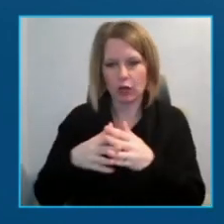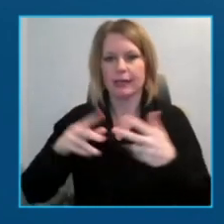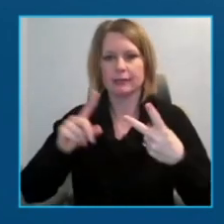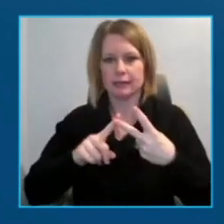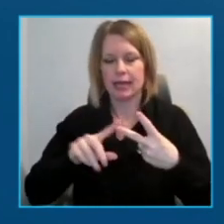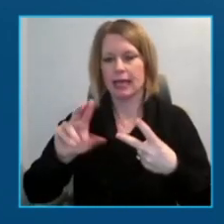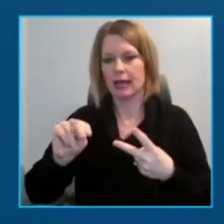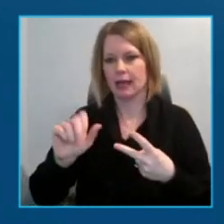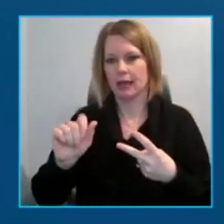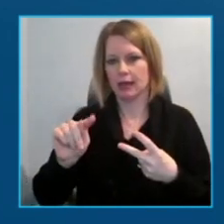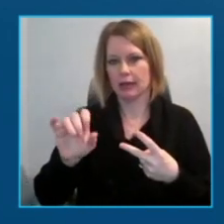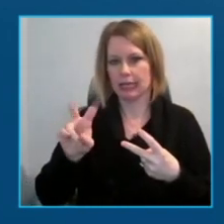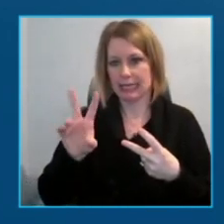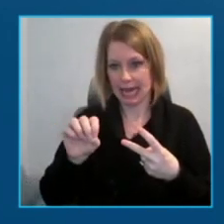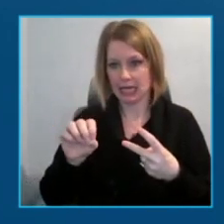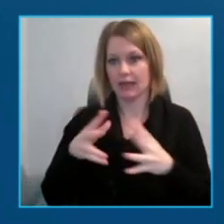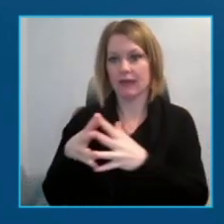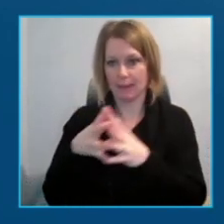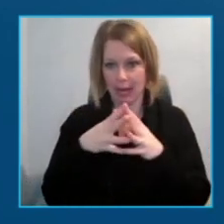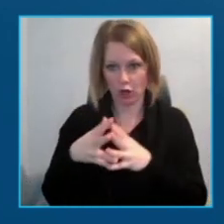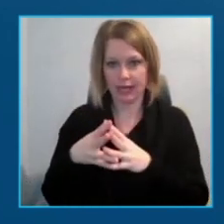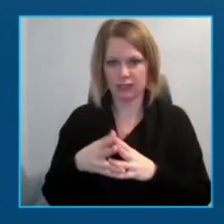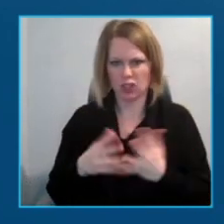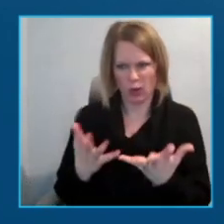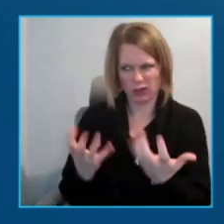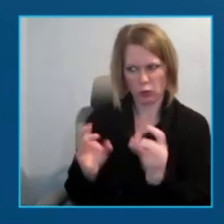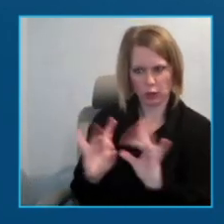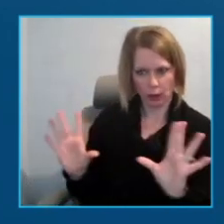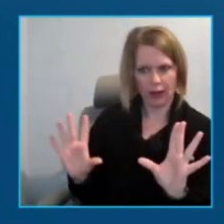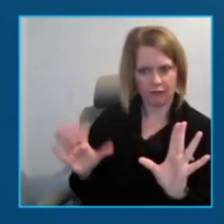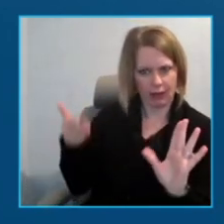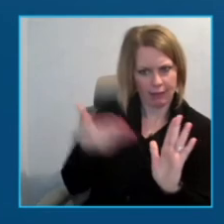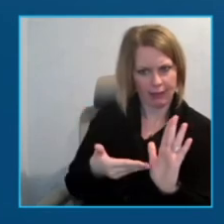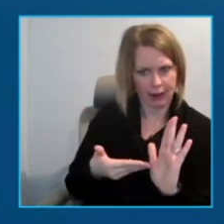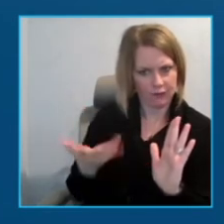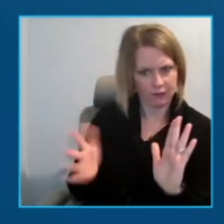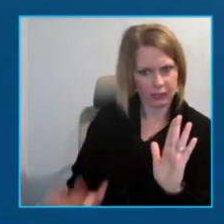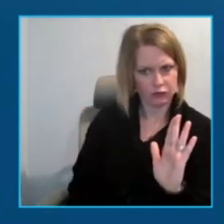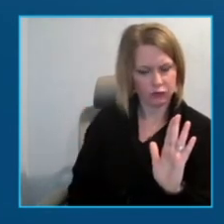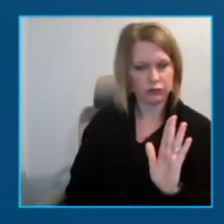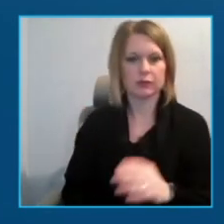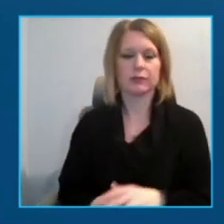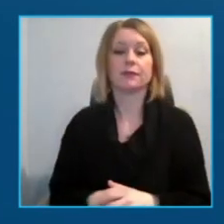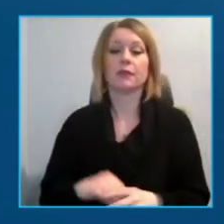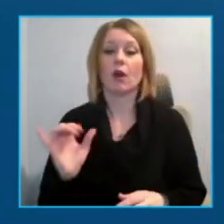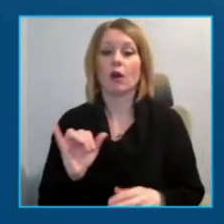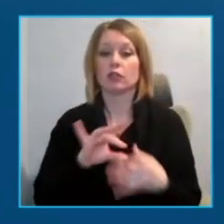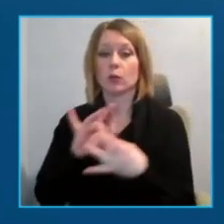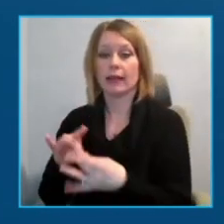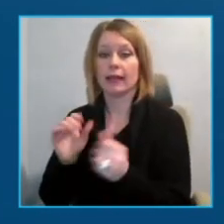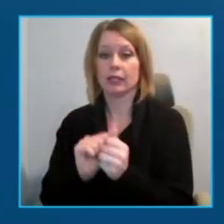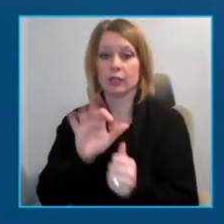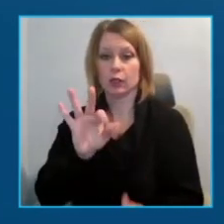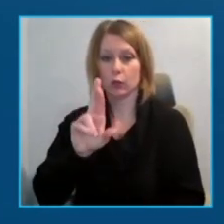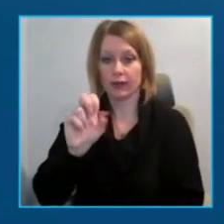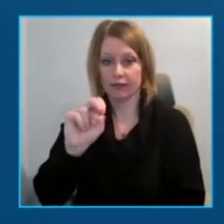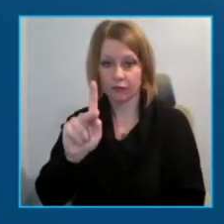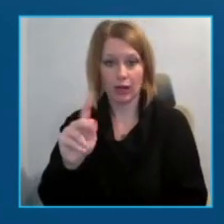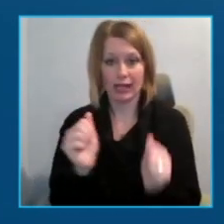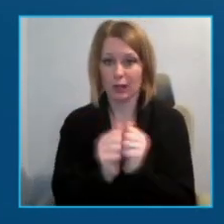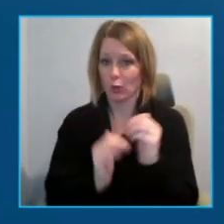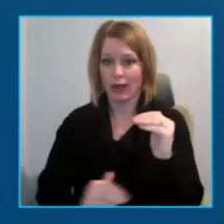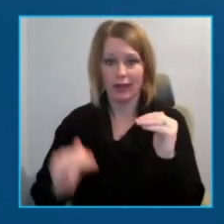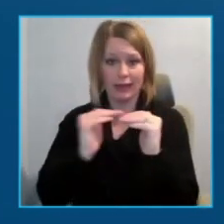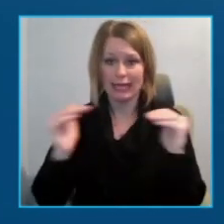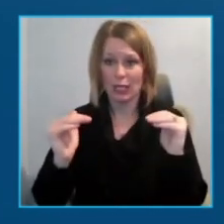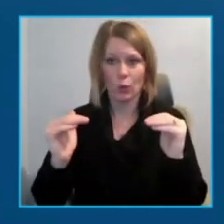there. I just wanted to clarify that. And as far as what Frank said about equal division, absolutely, we can reword